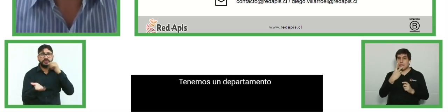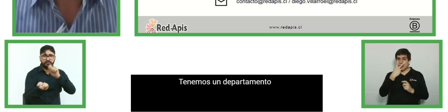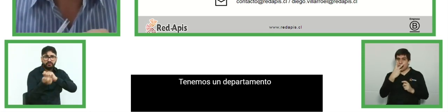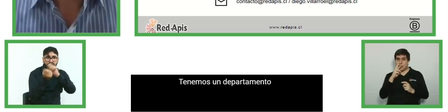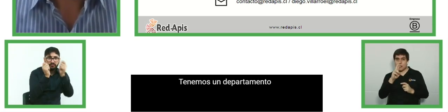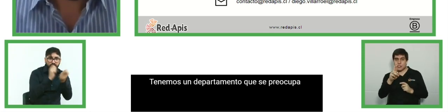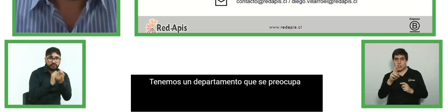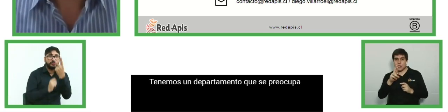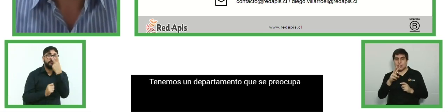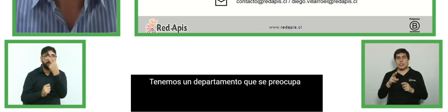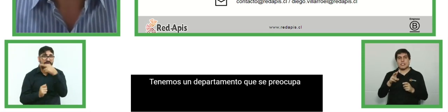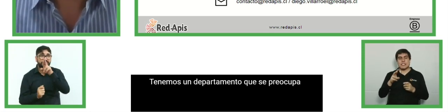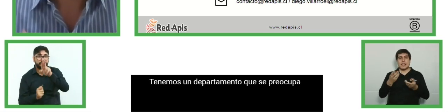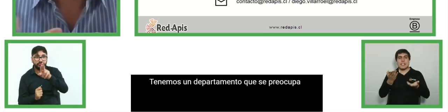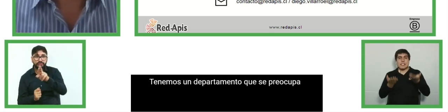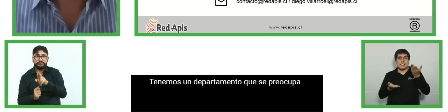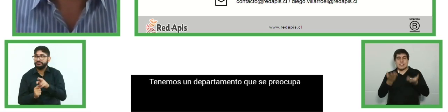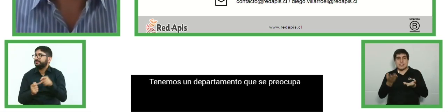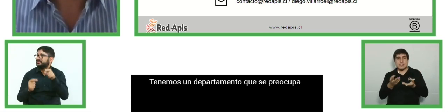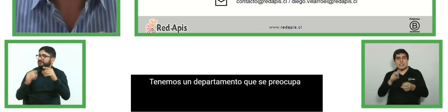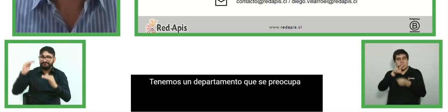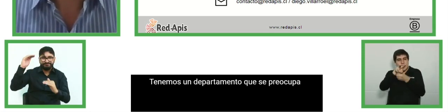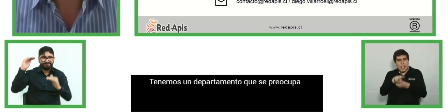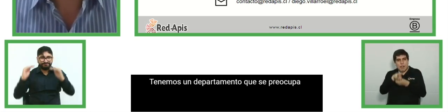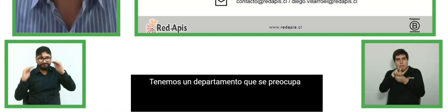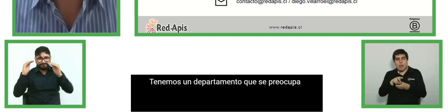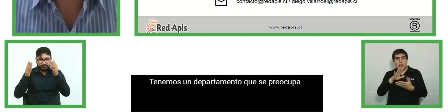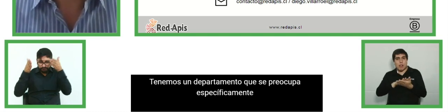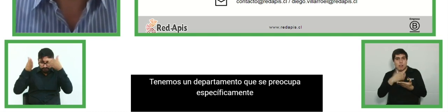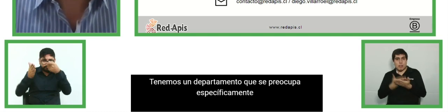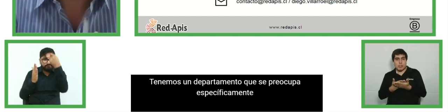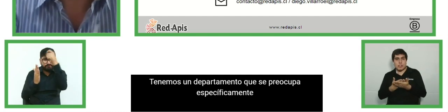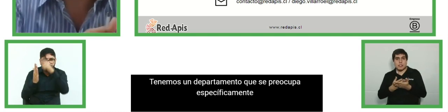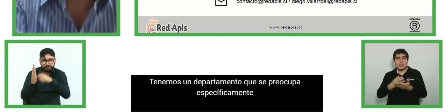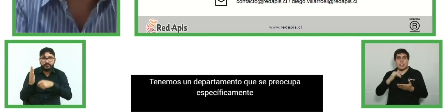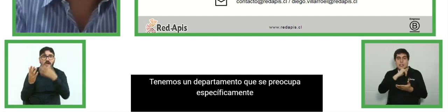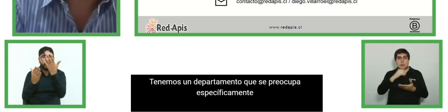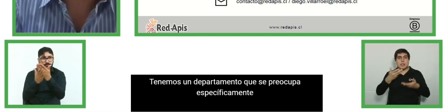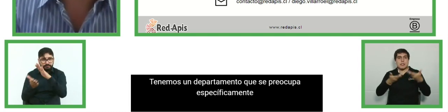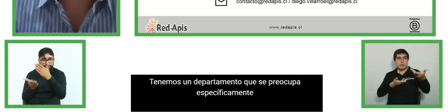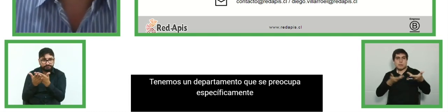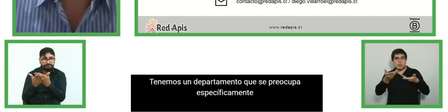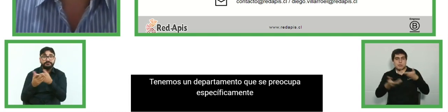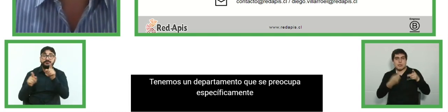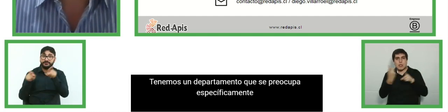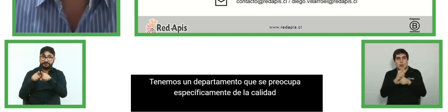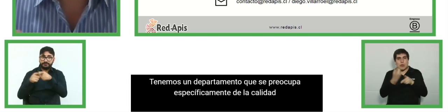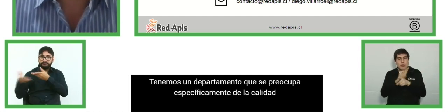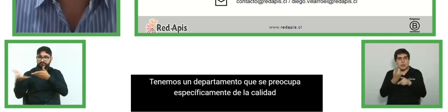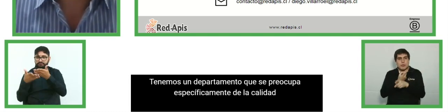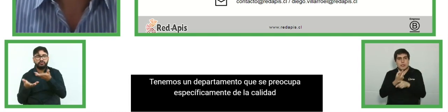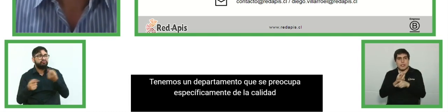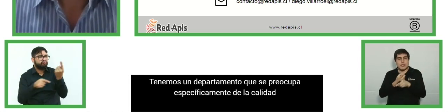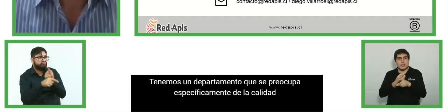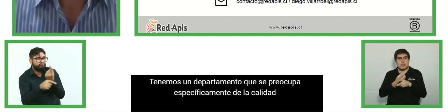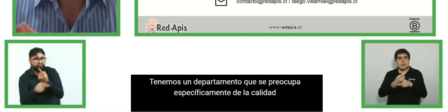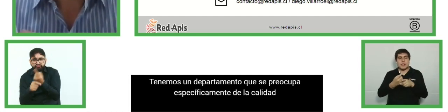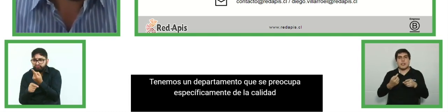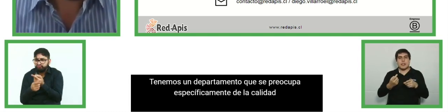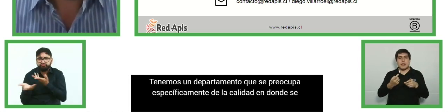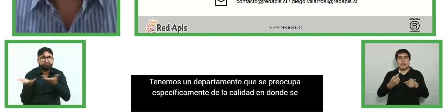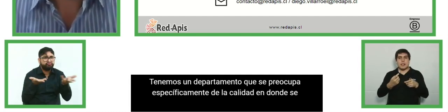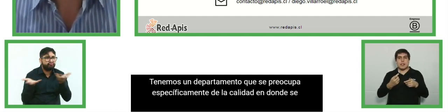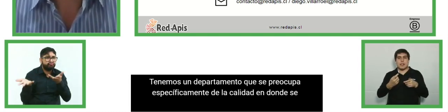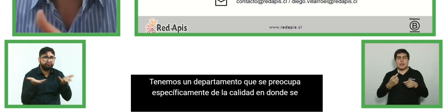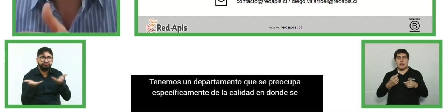we receive a lot of feedback from what is being solved or what is being claimed by